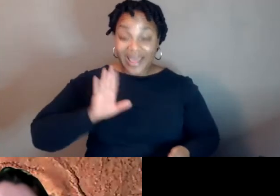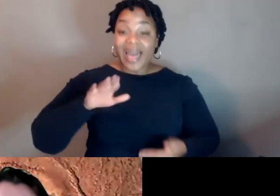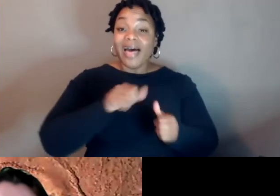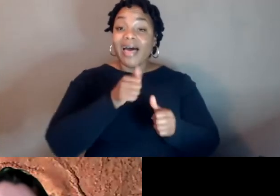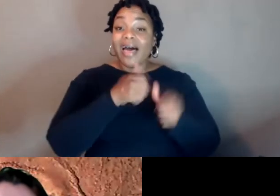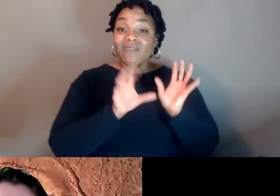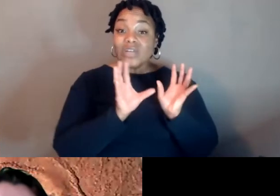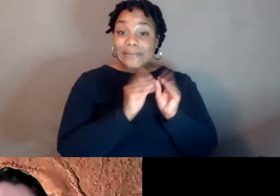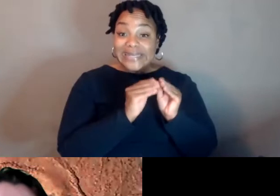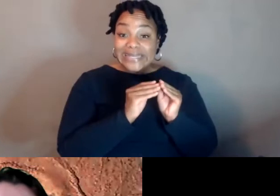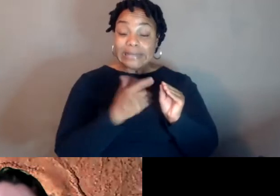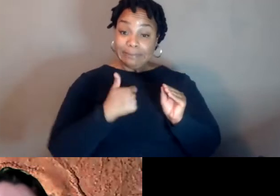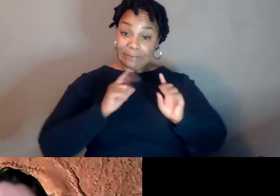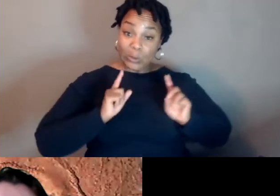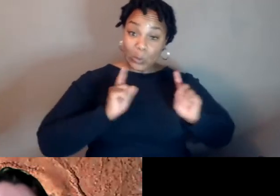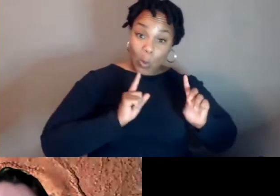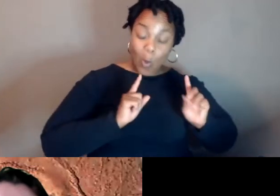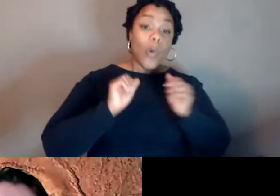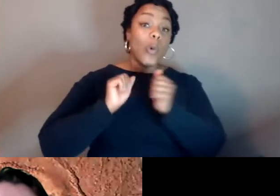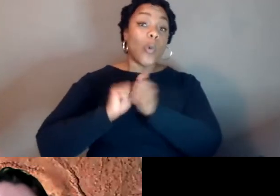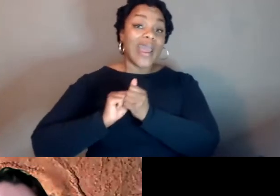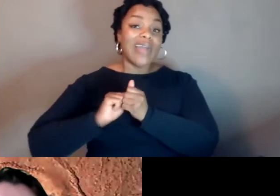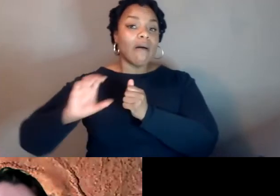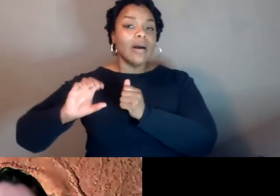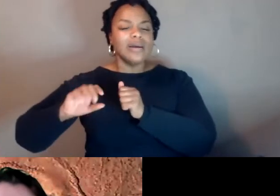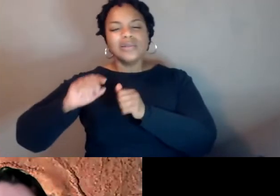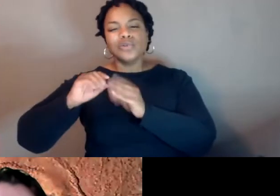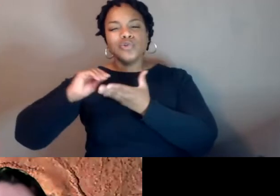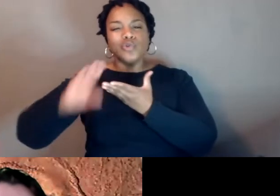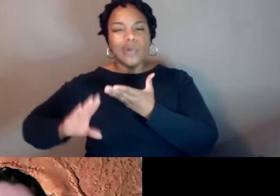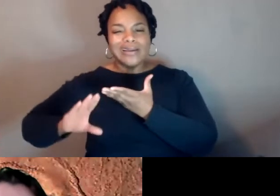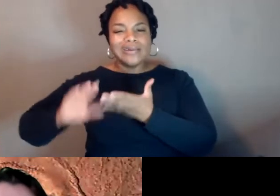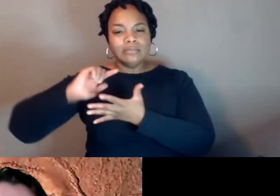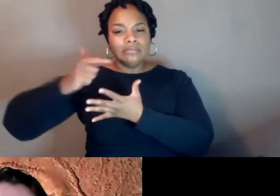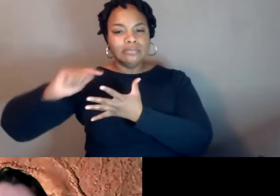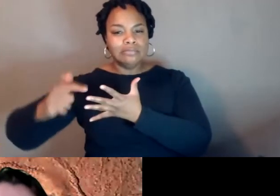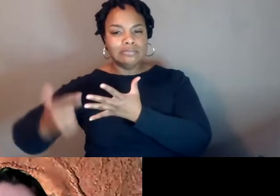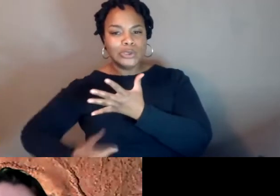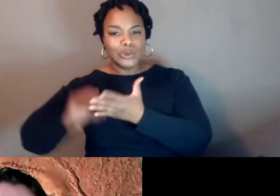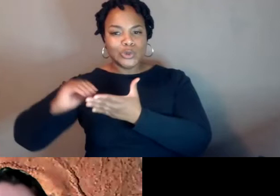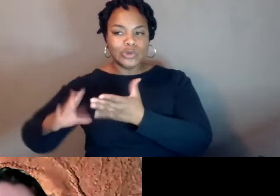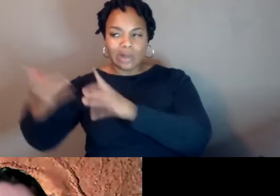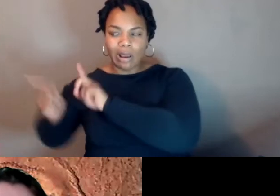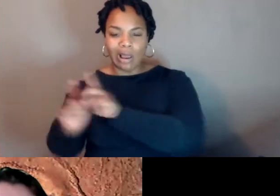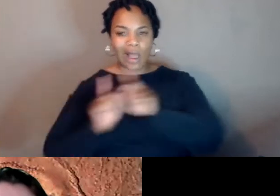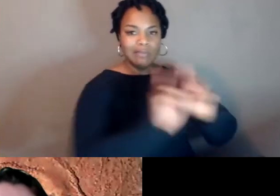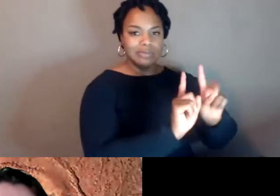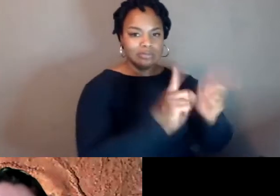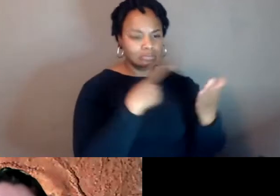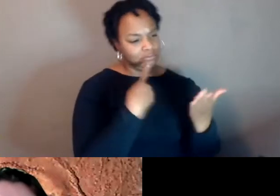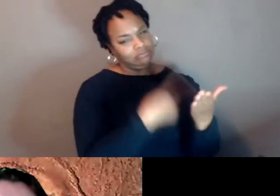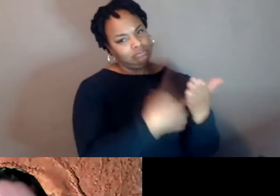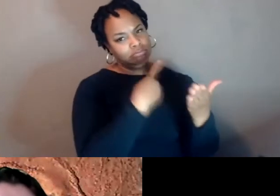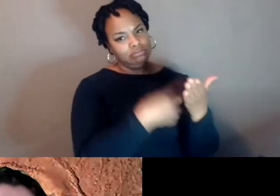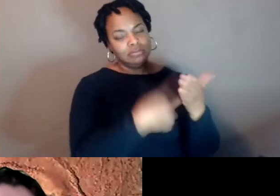board meeting, and we would talk about the reduction in the quality of education. I coined that term